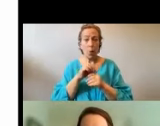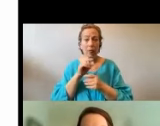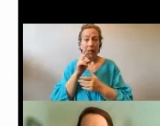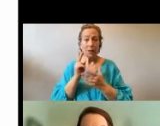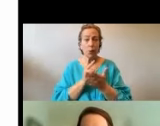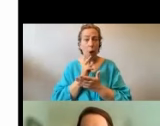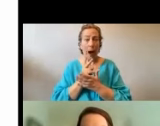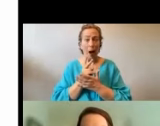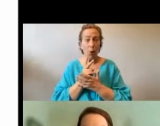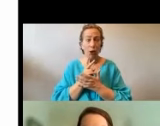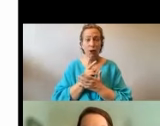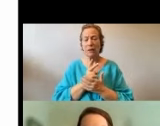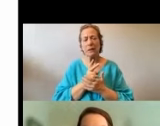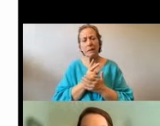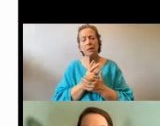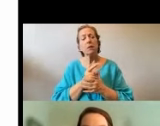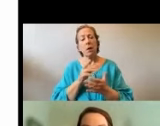to set up an MLP clinic.